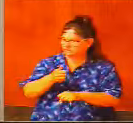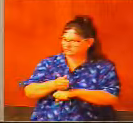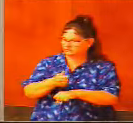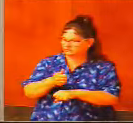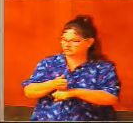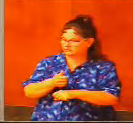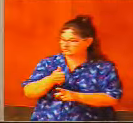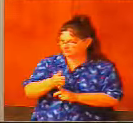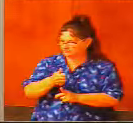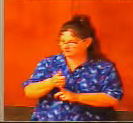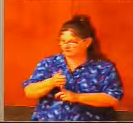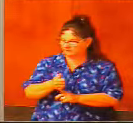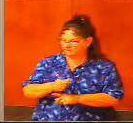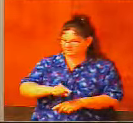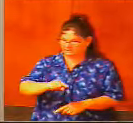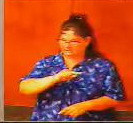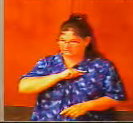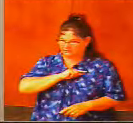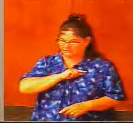murder.